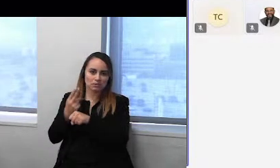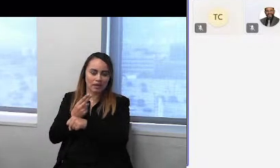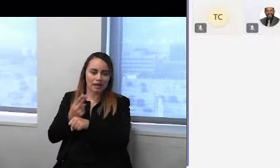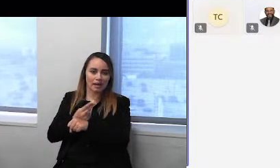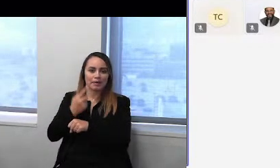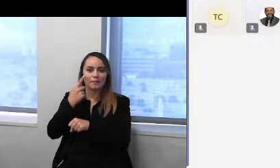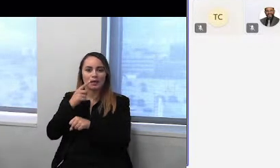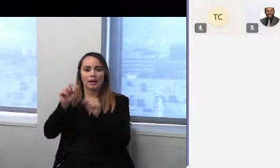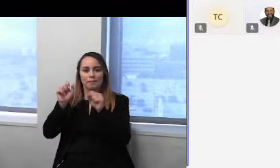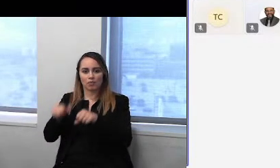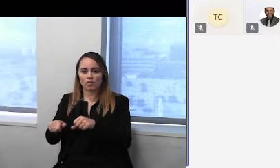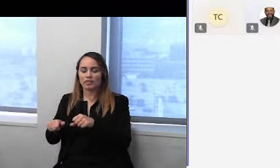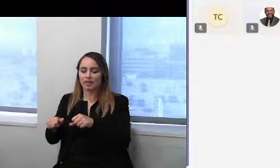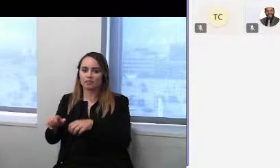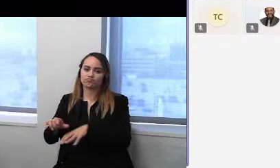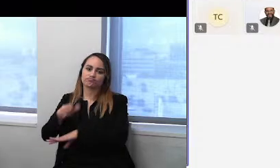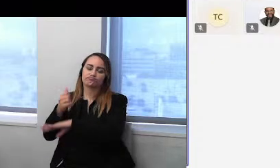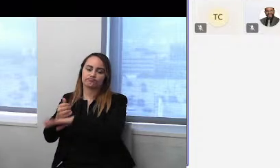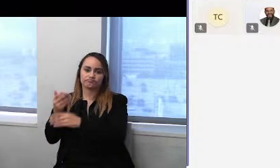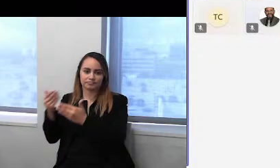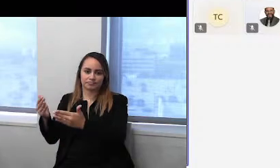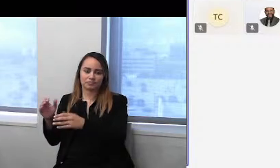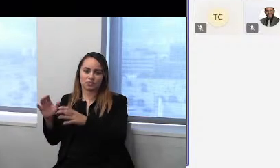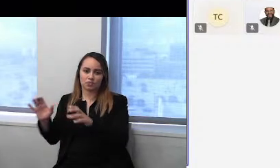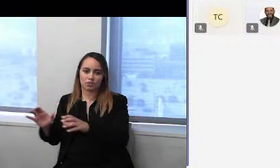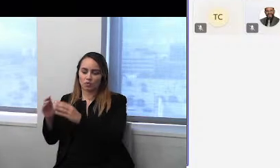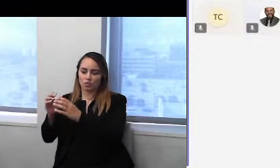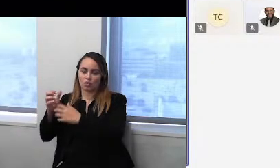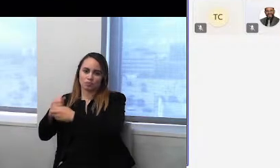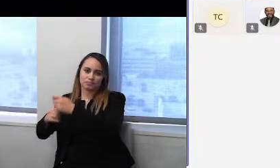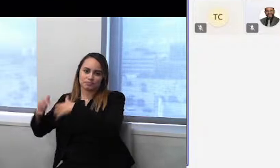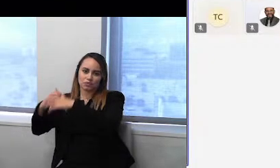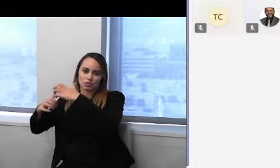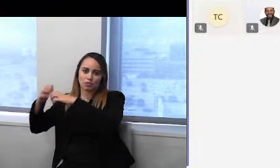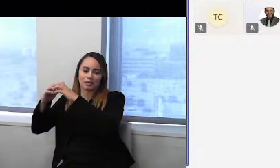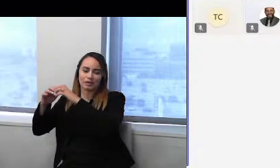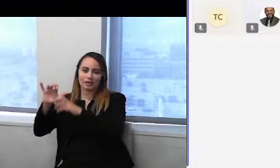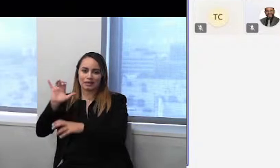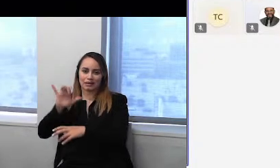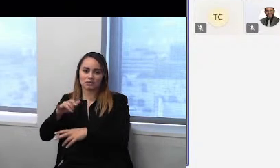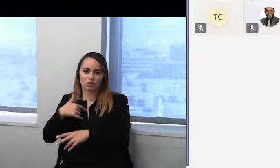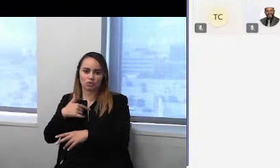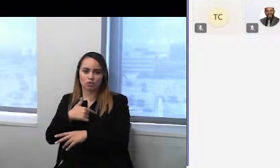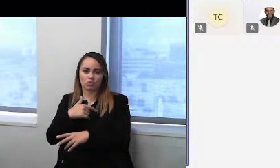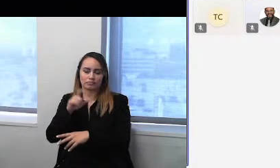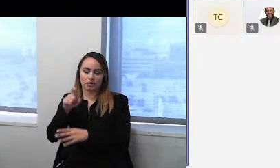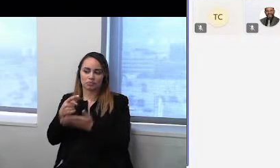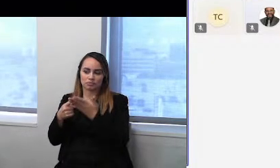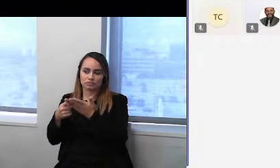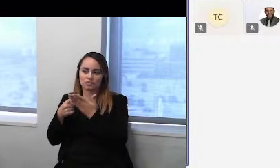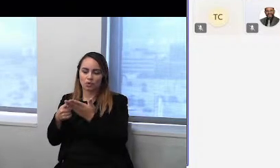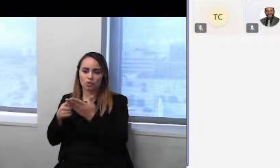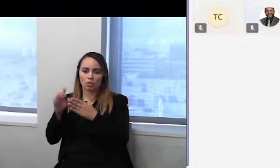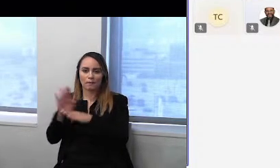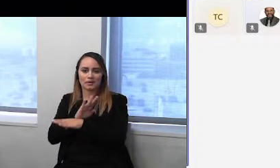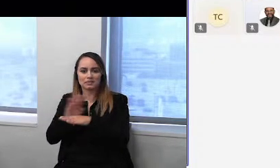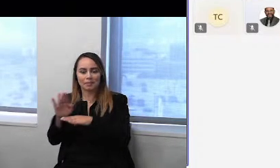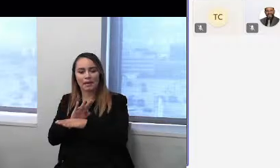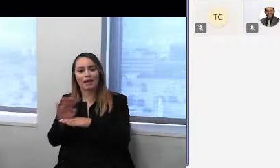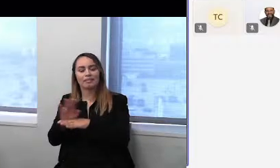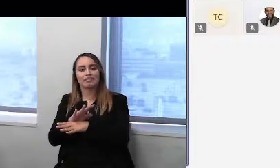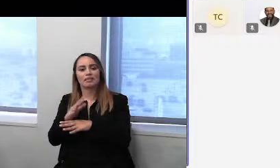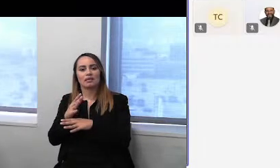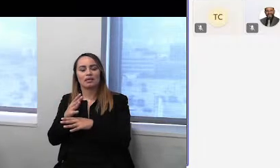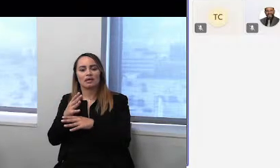it. Right, and that has to be defined commercially. That has to be defined operationally on how you're going to operate it. It's not